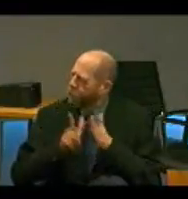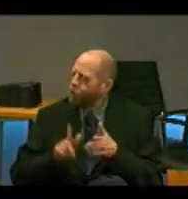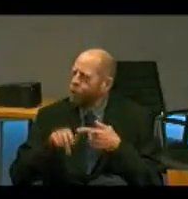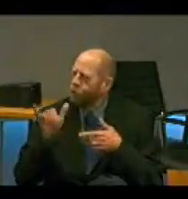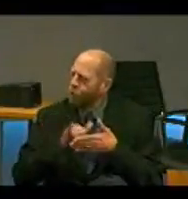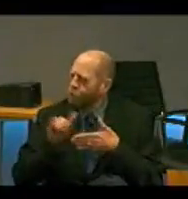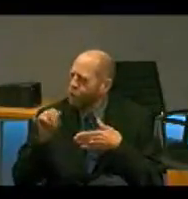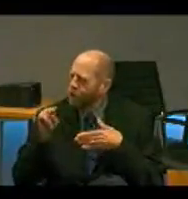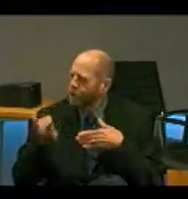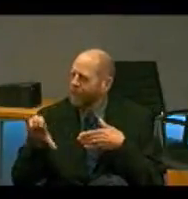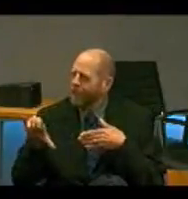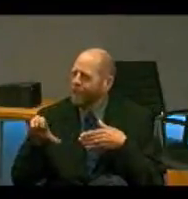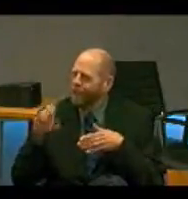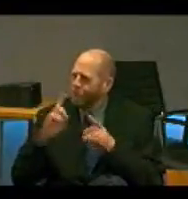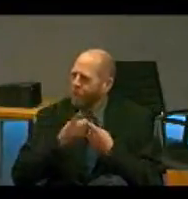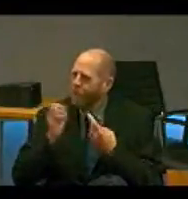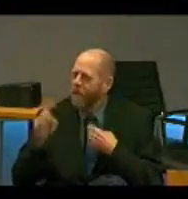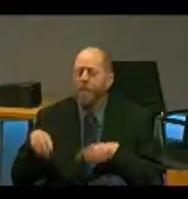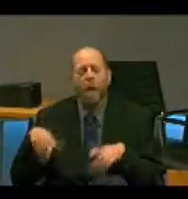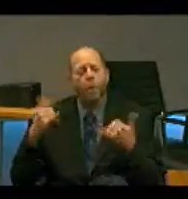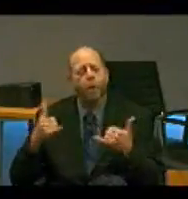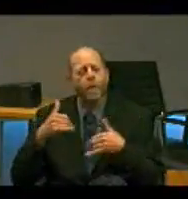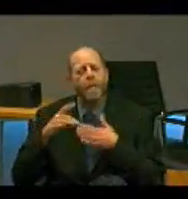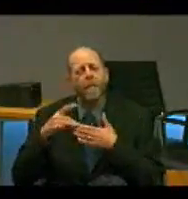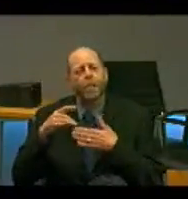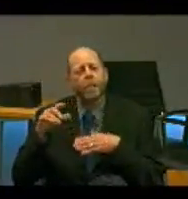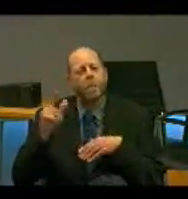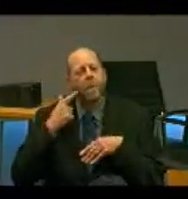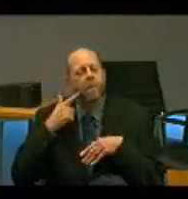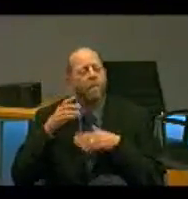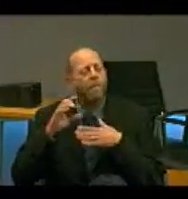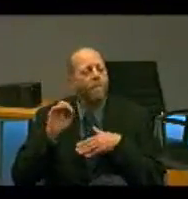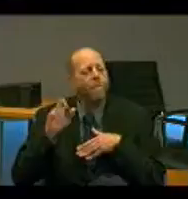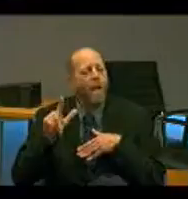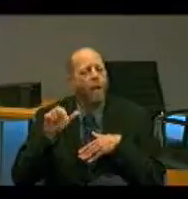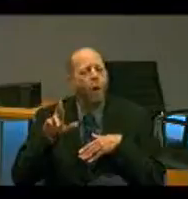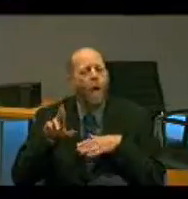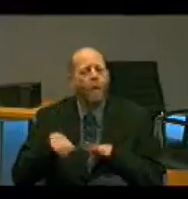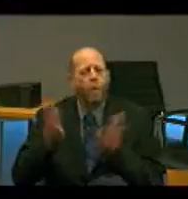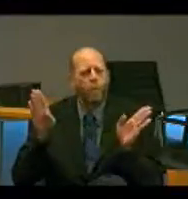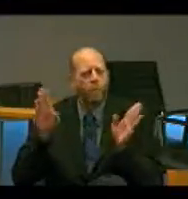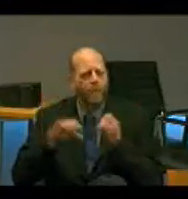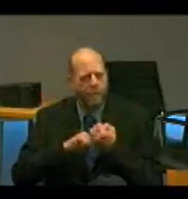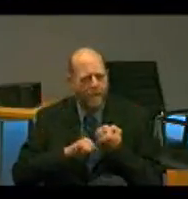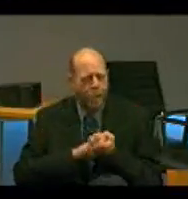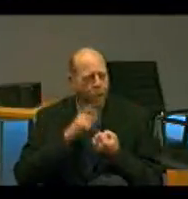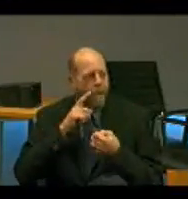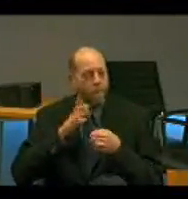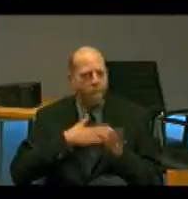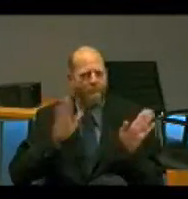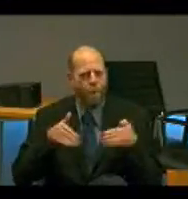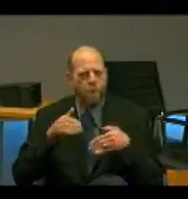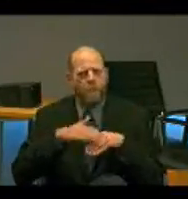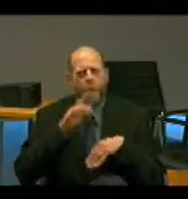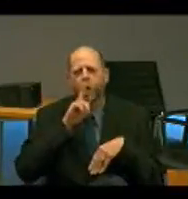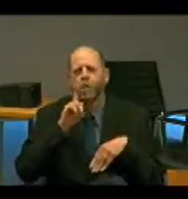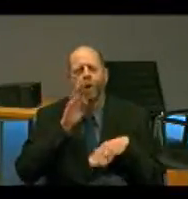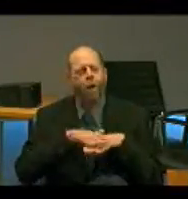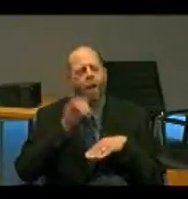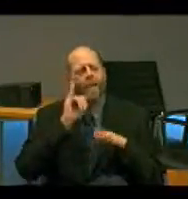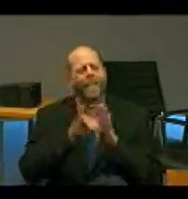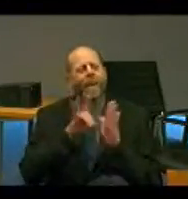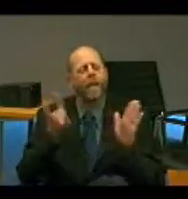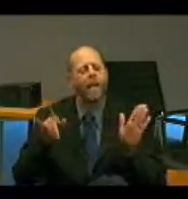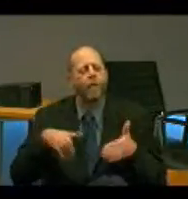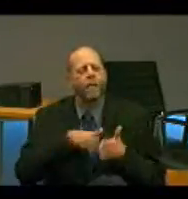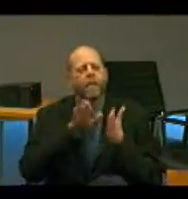Department of Education. I'm currently a Leadership and Government Fellow at the Open Society Foundations, where my focus is on identifying and addressing